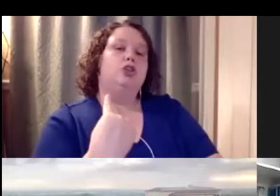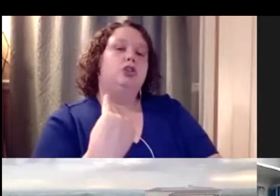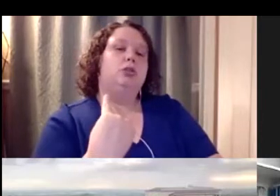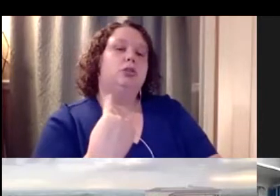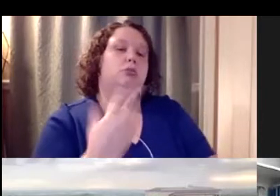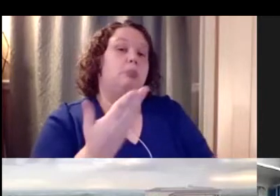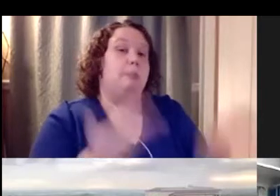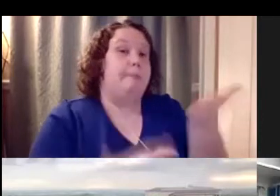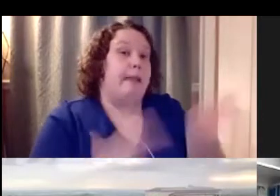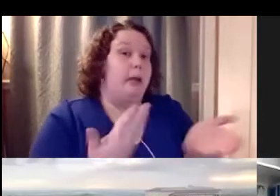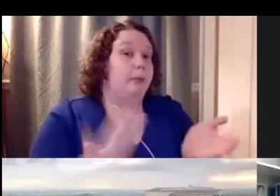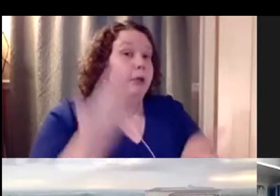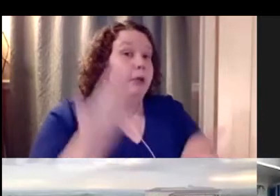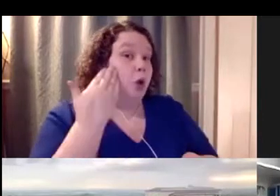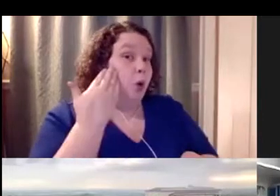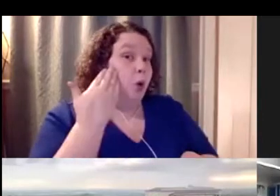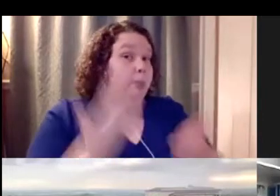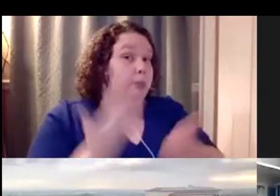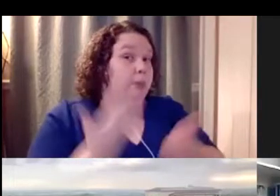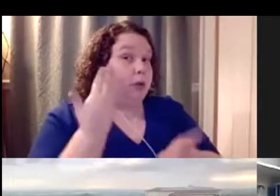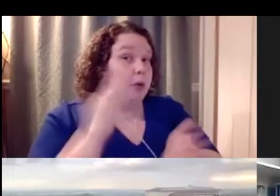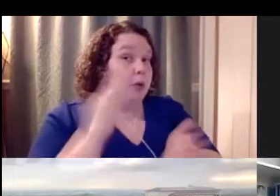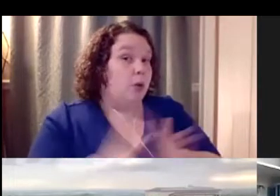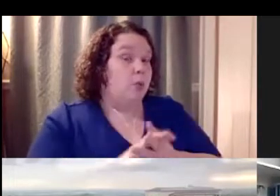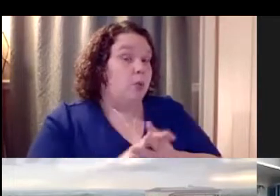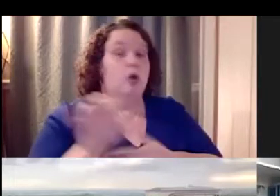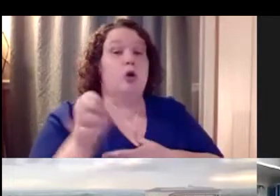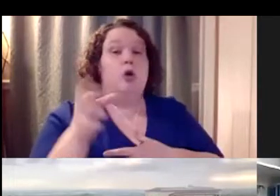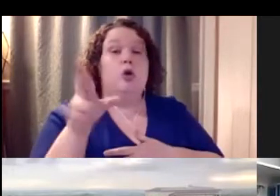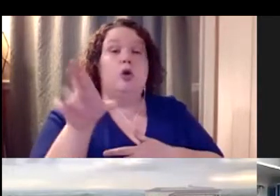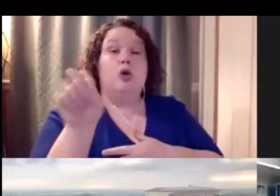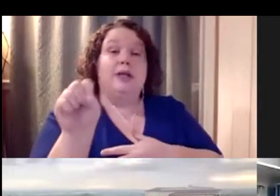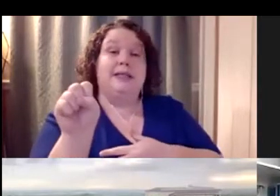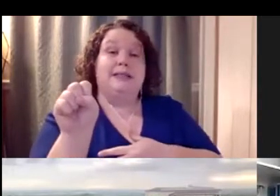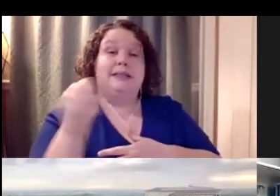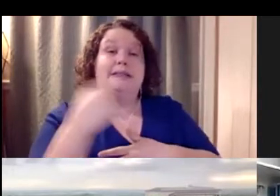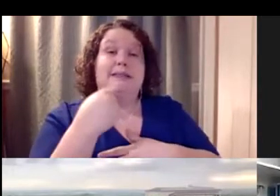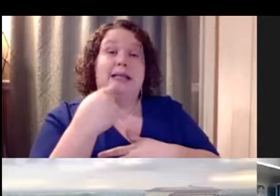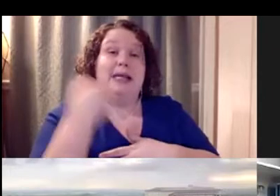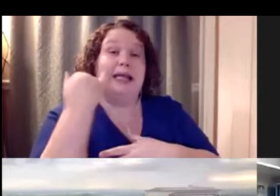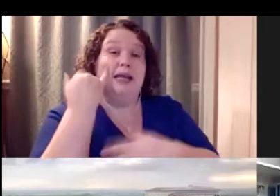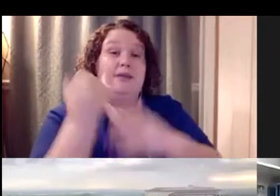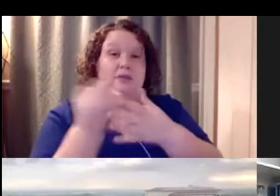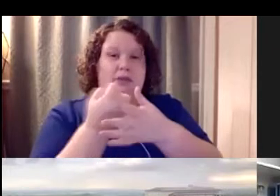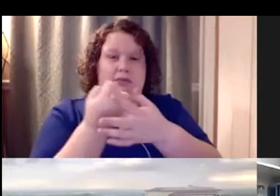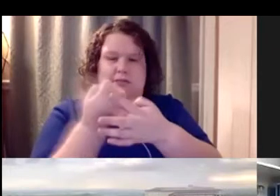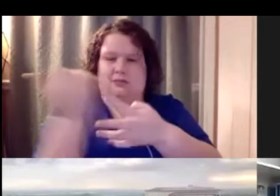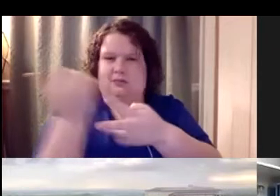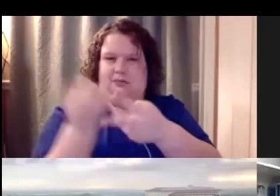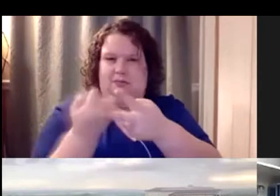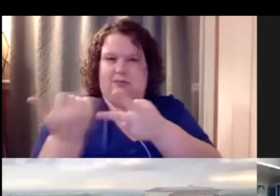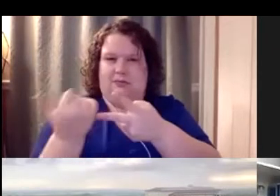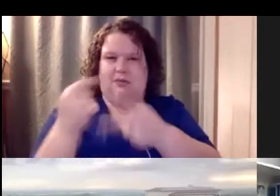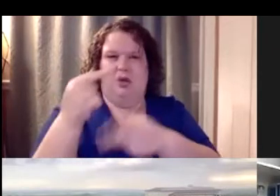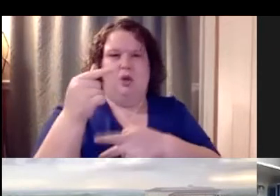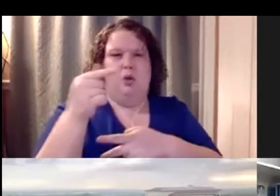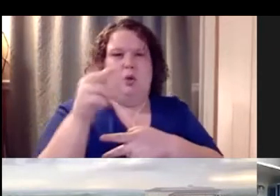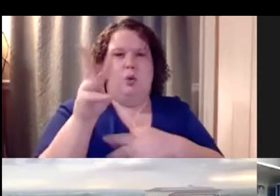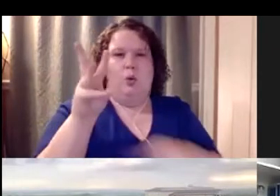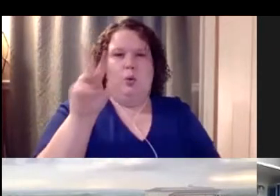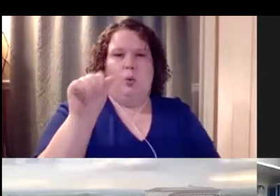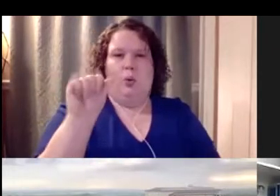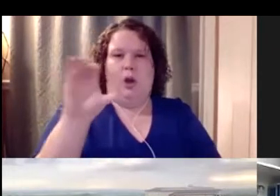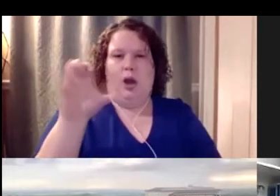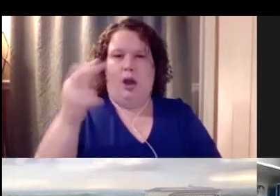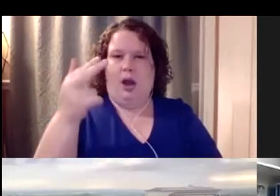know, Chris had asked about what these numbers look like if you take out Waco and Guama, and I think that's specific to students who are not part of